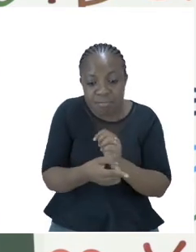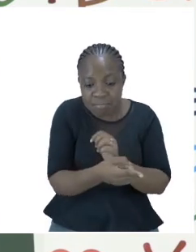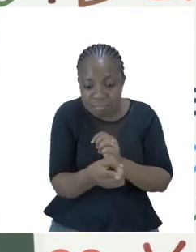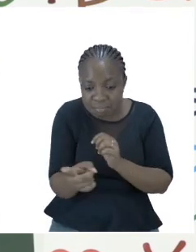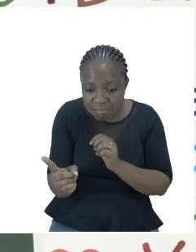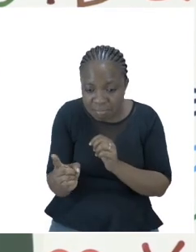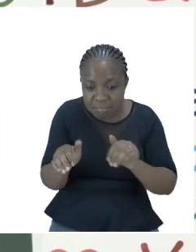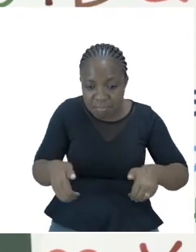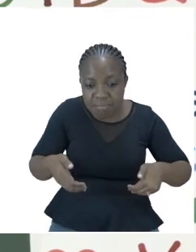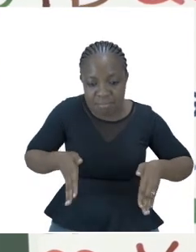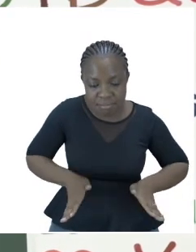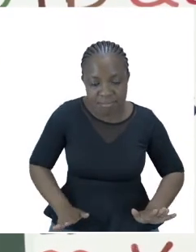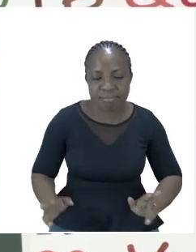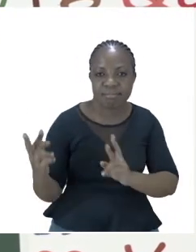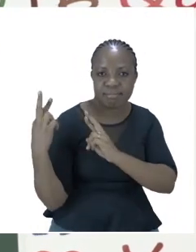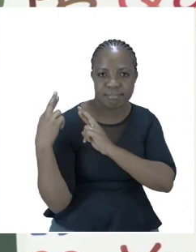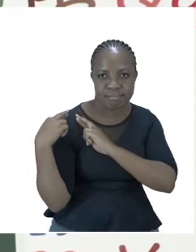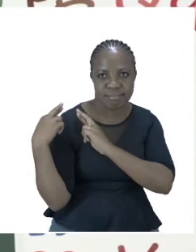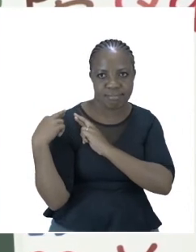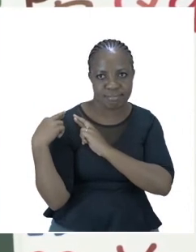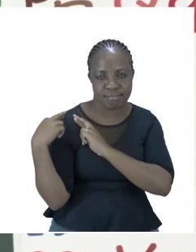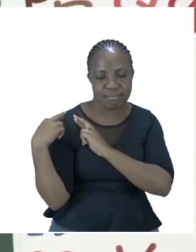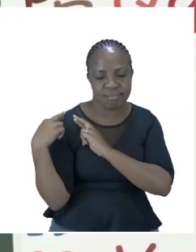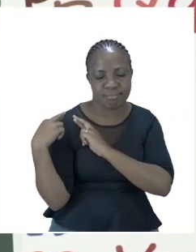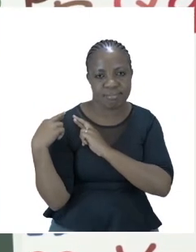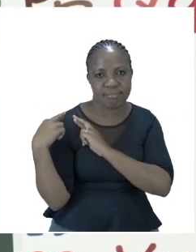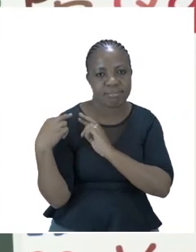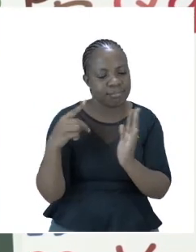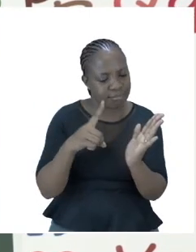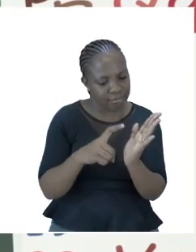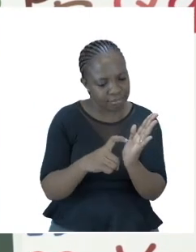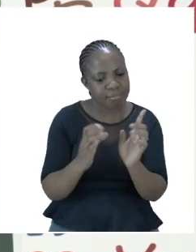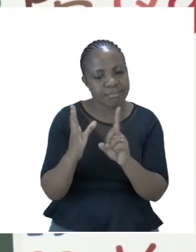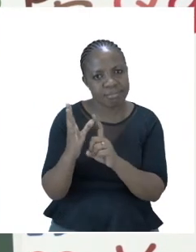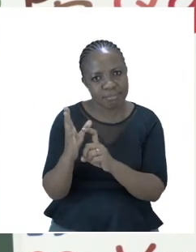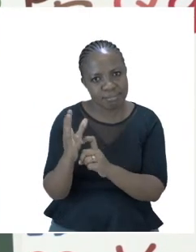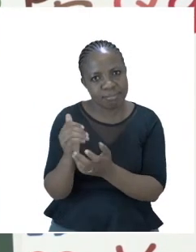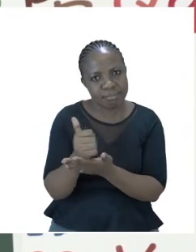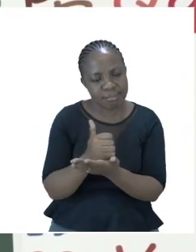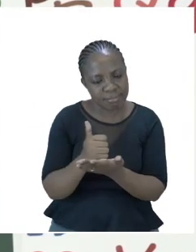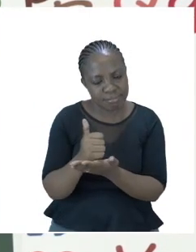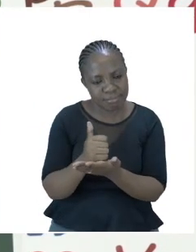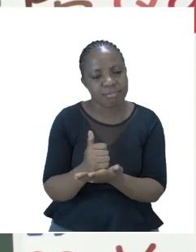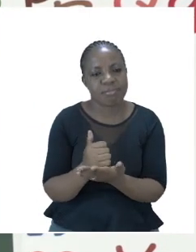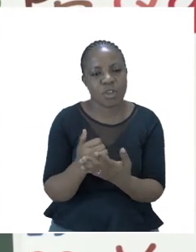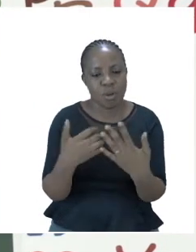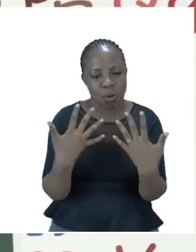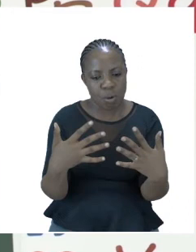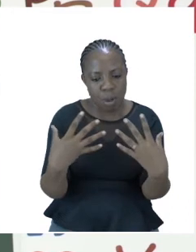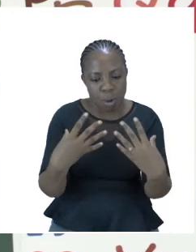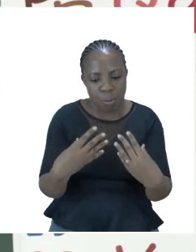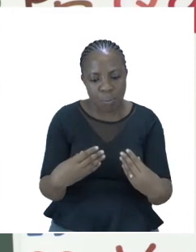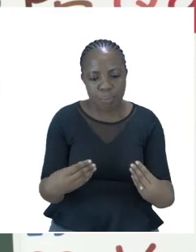girls. And make sure that you sanitize and also leave your hands to dry before you touch